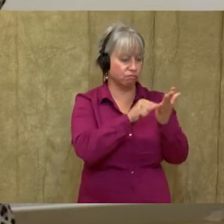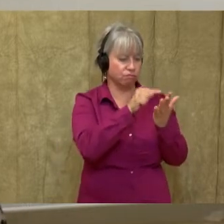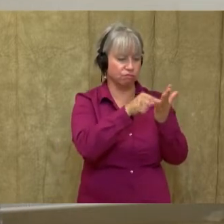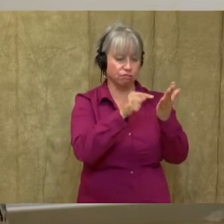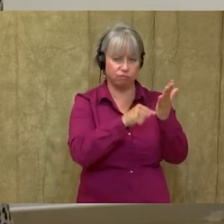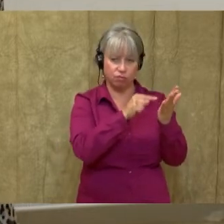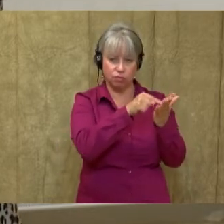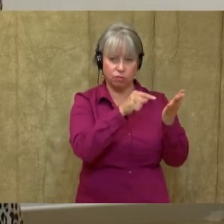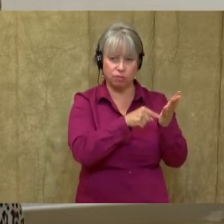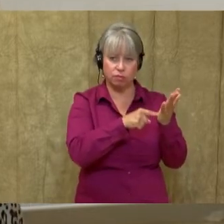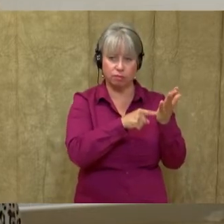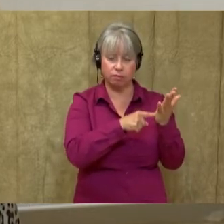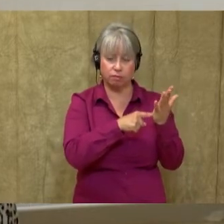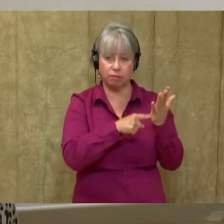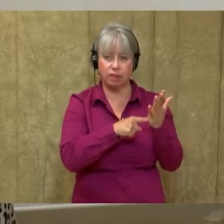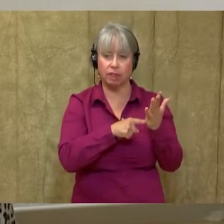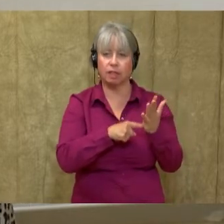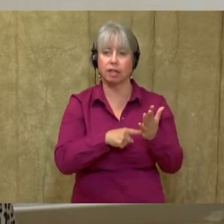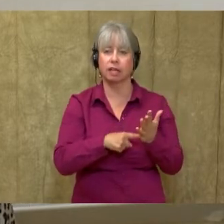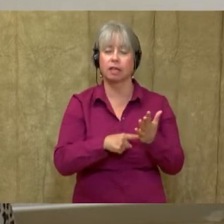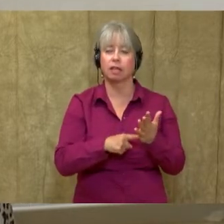gives us